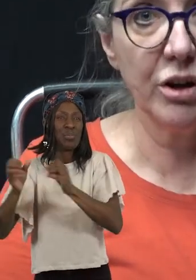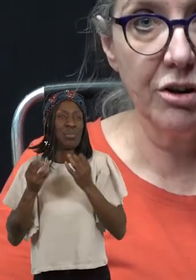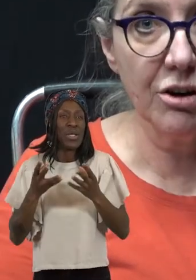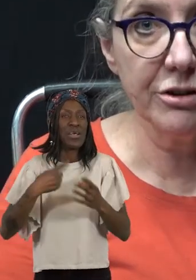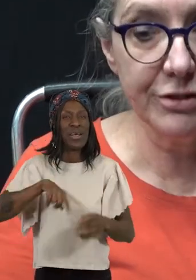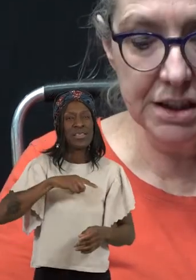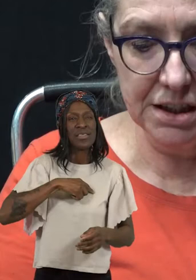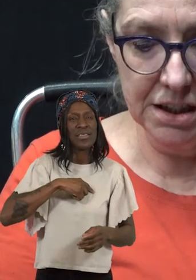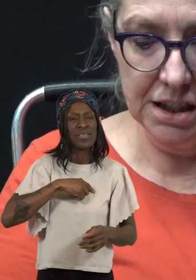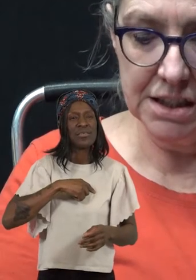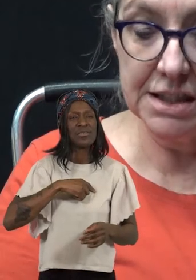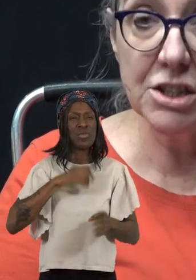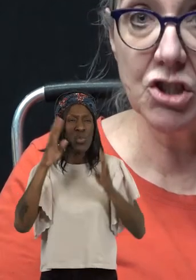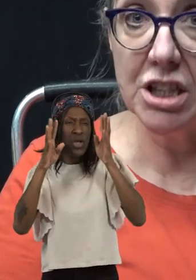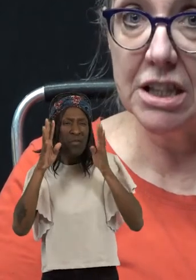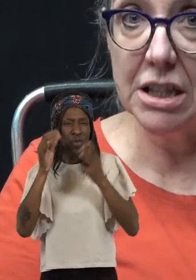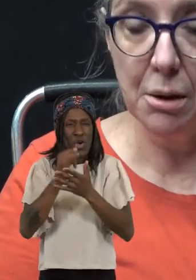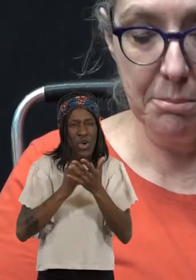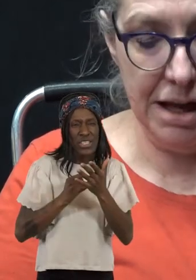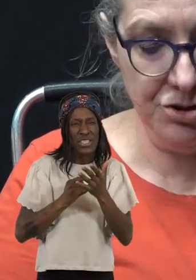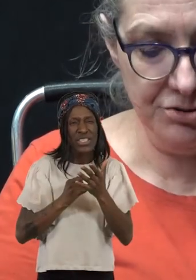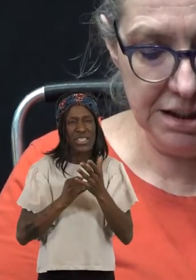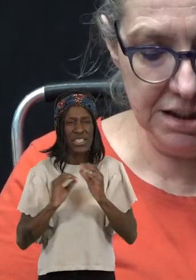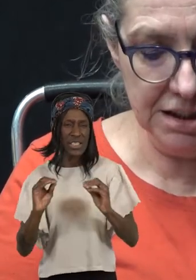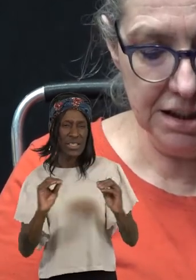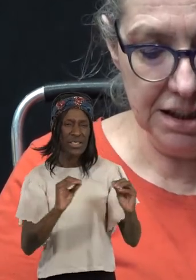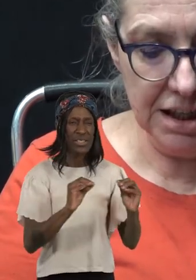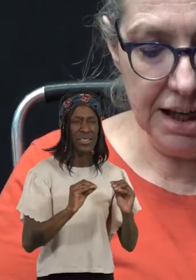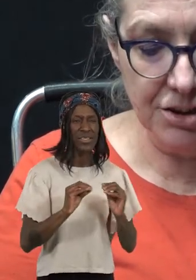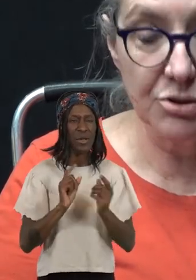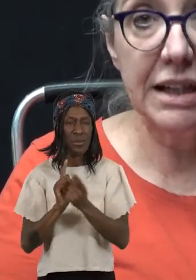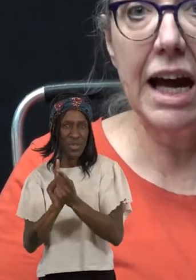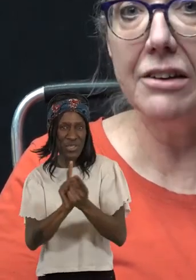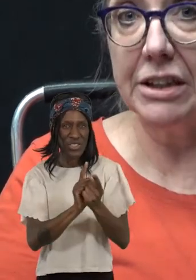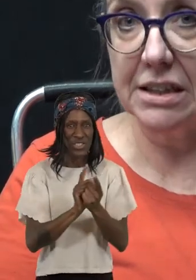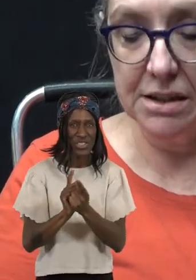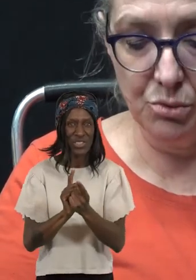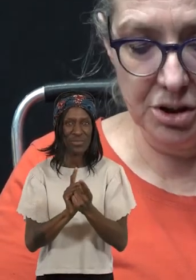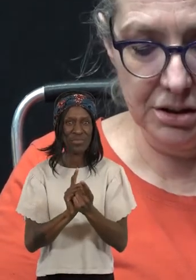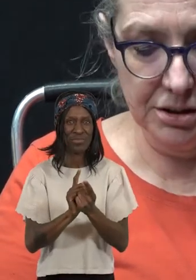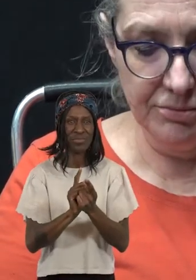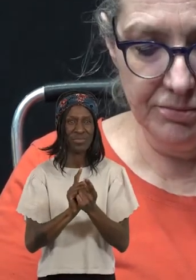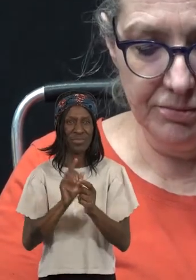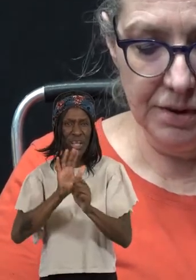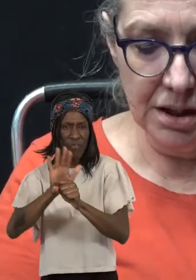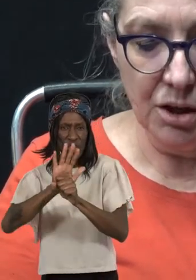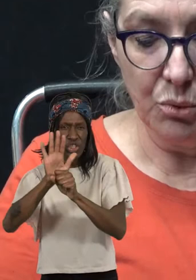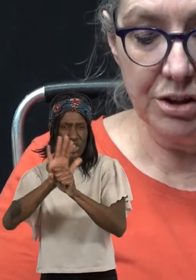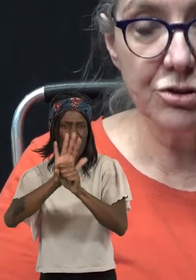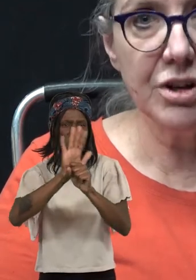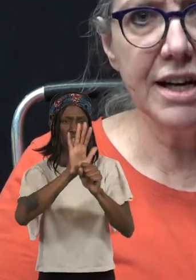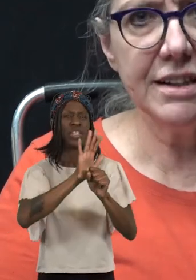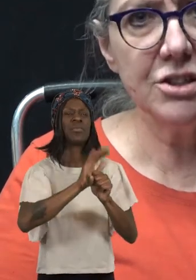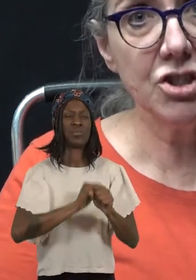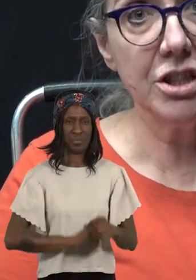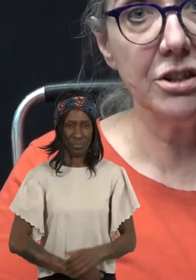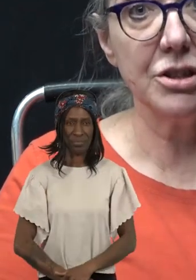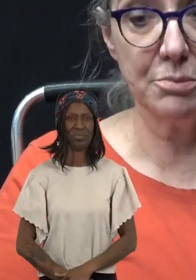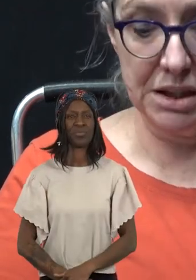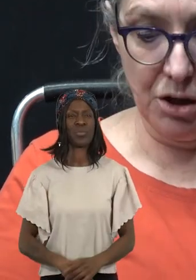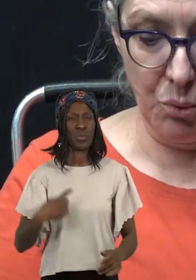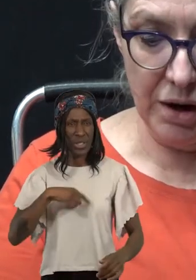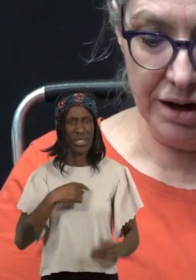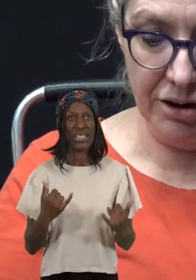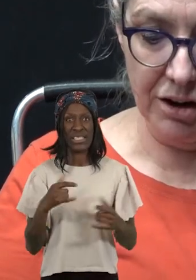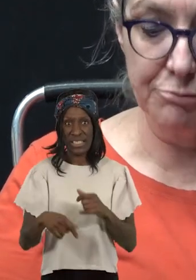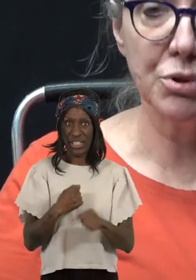doing choreography, teaching, mentoring, and doing advocacy work. We are trying this year to